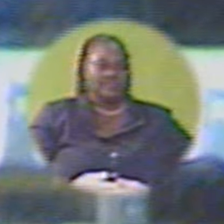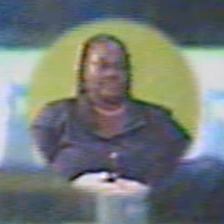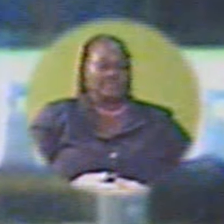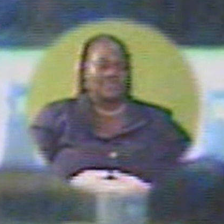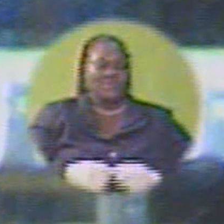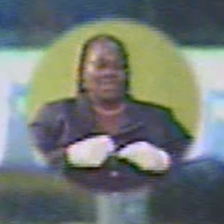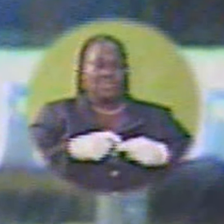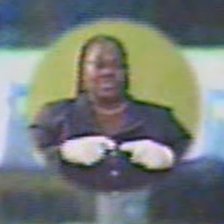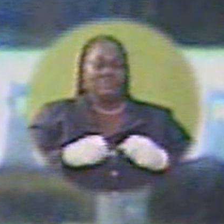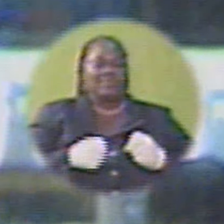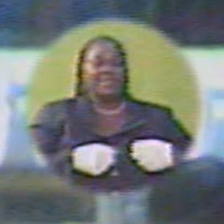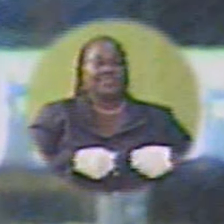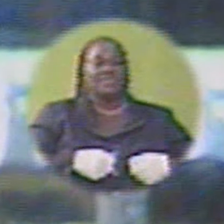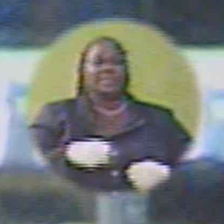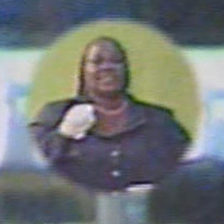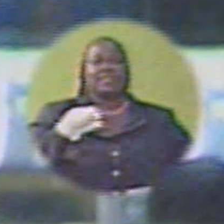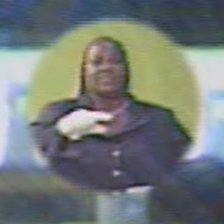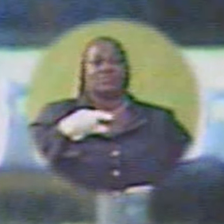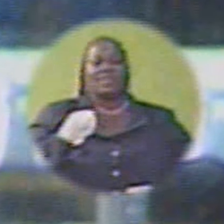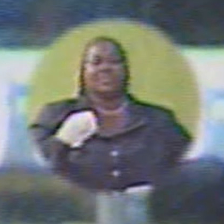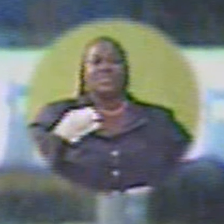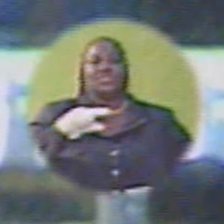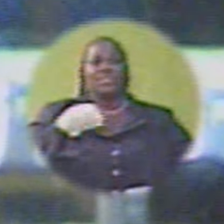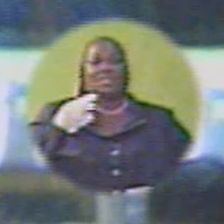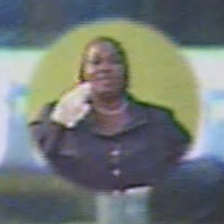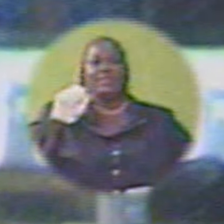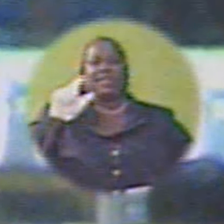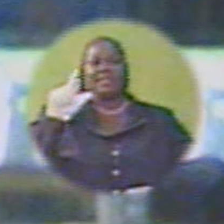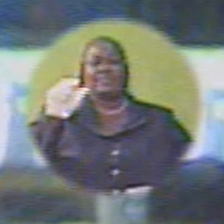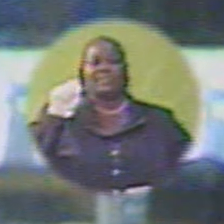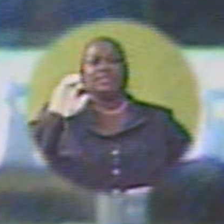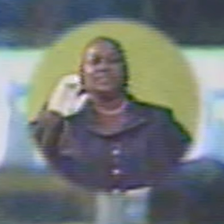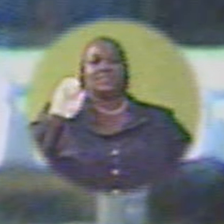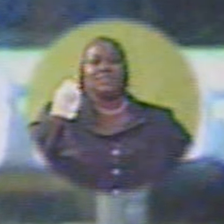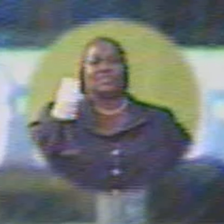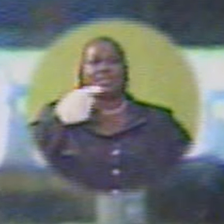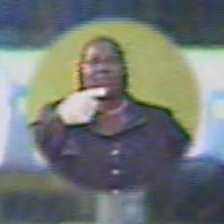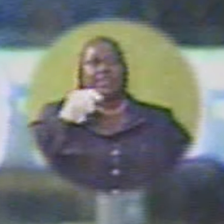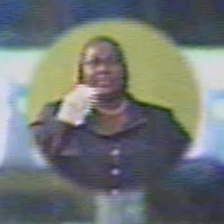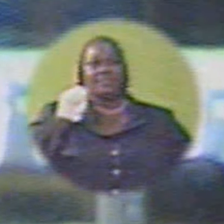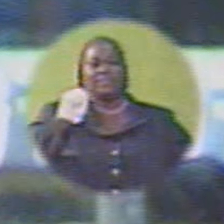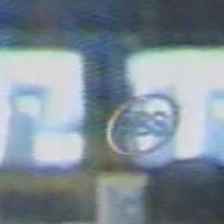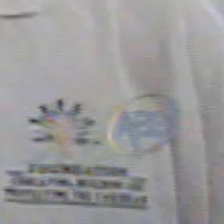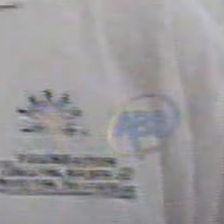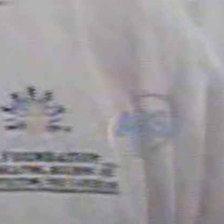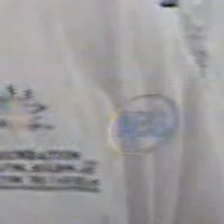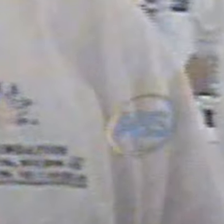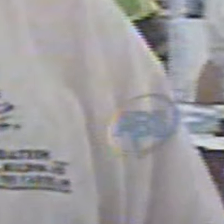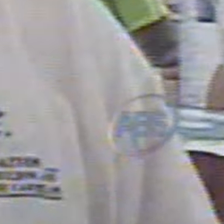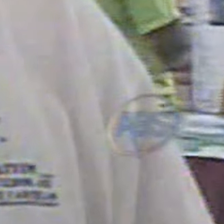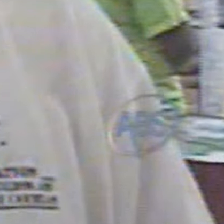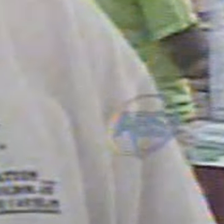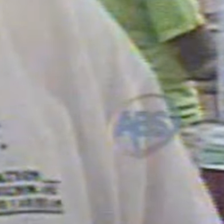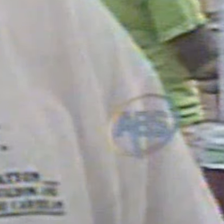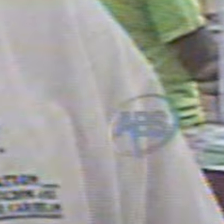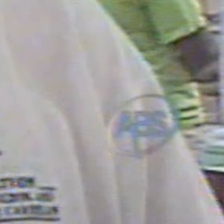General Manager of Sandals Grand Gerald Chris says he is fully on board with the project. A big supporter